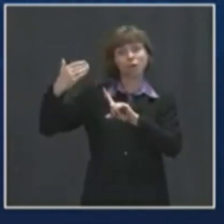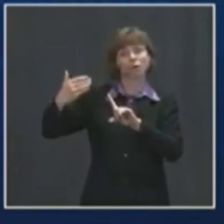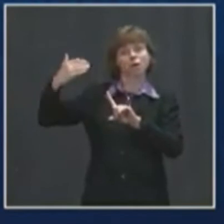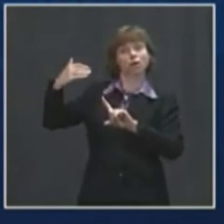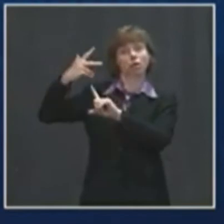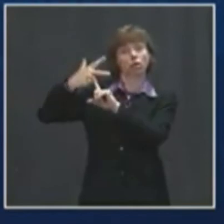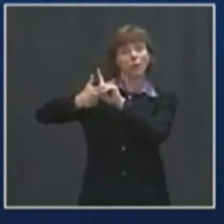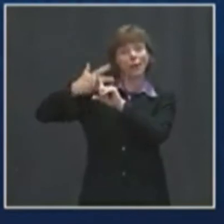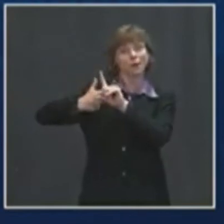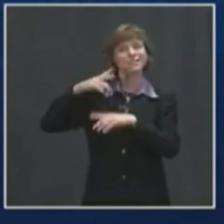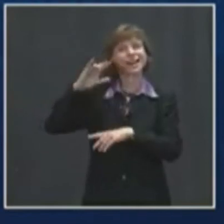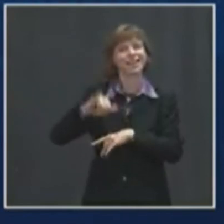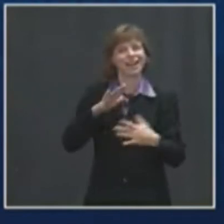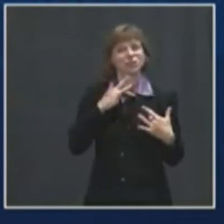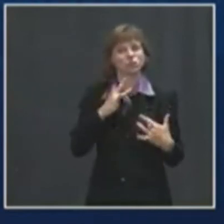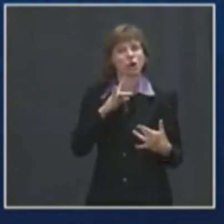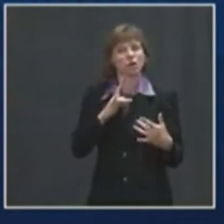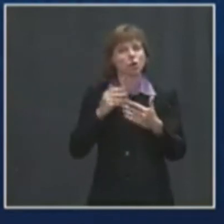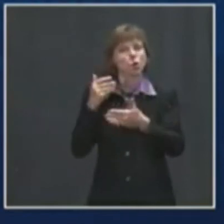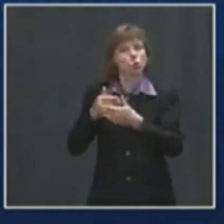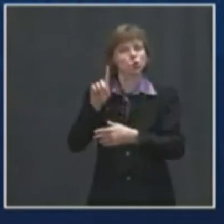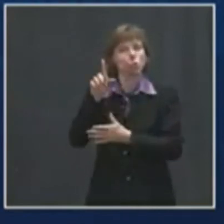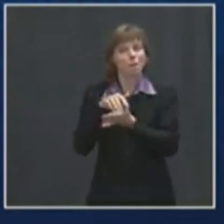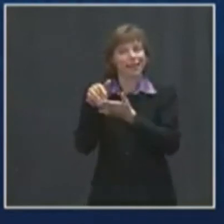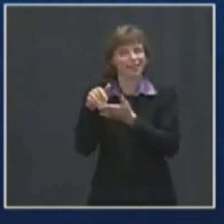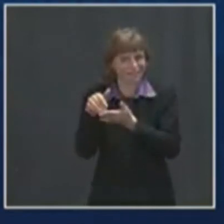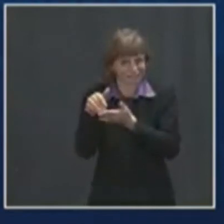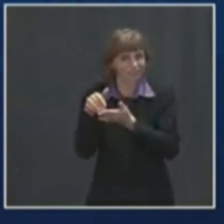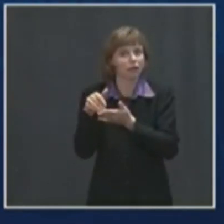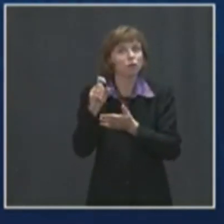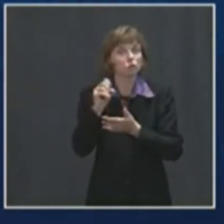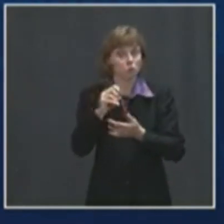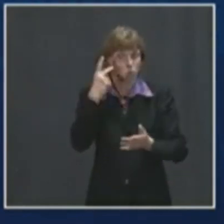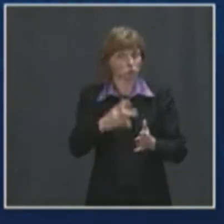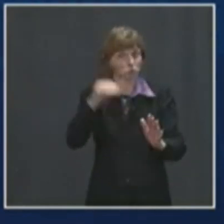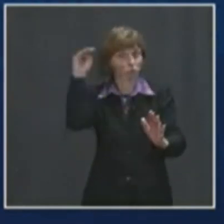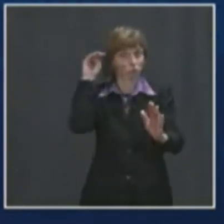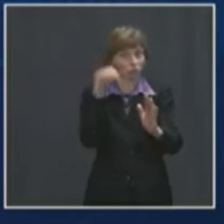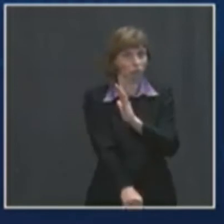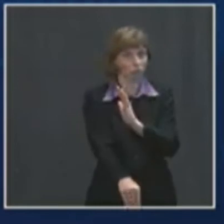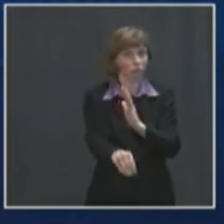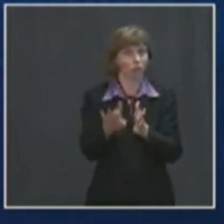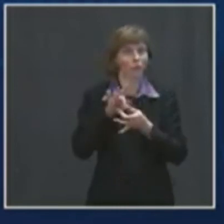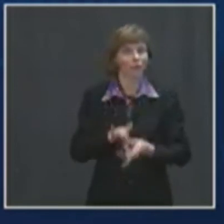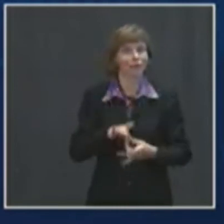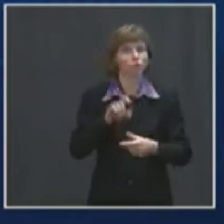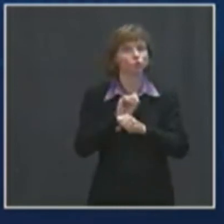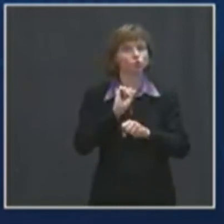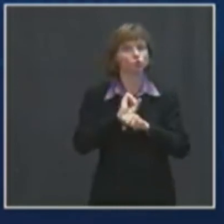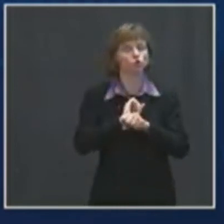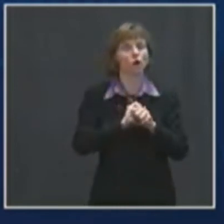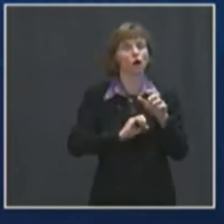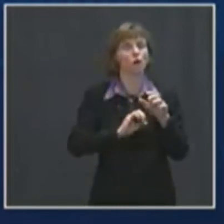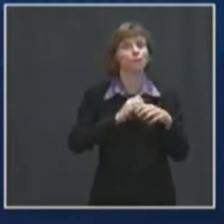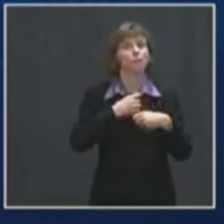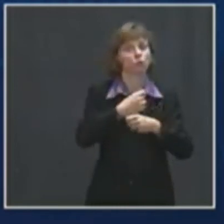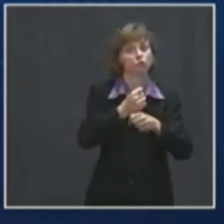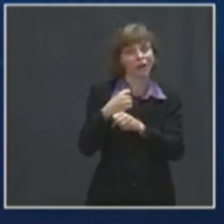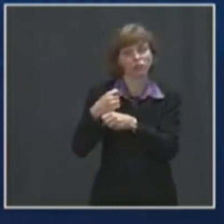trend was closer to 1 million. So you see a really very significant downshift in the pace of job creation. This pace is far below the